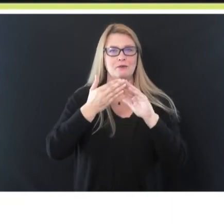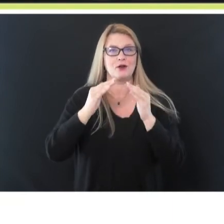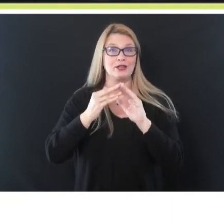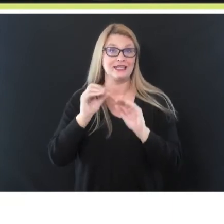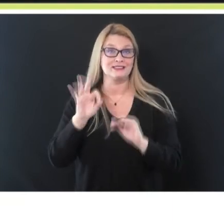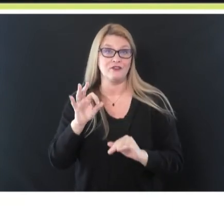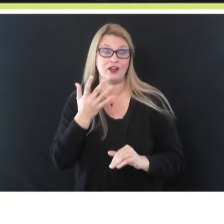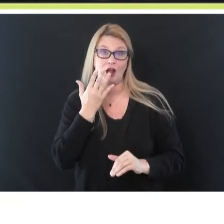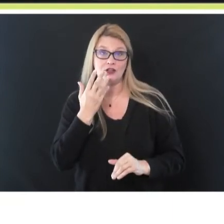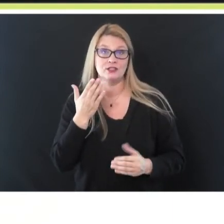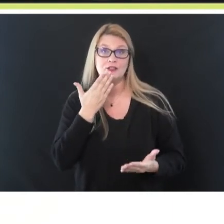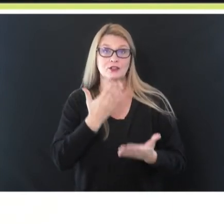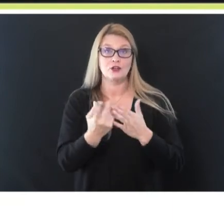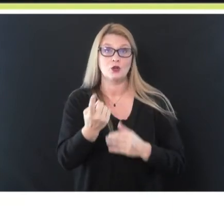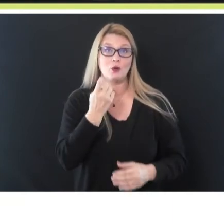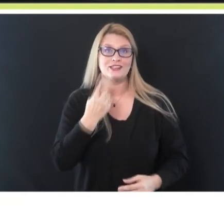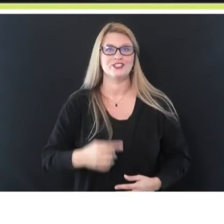So I'm glad you asked that question.